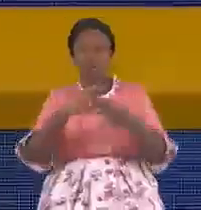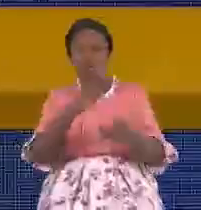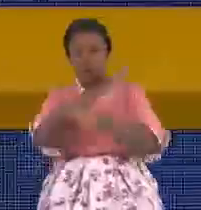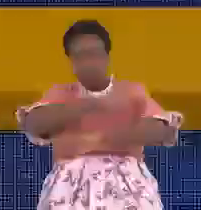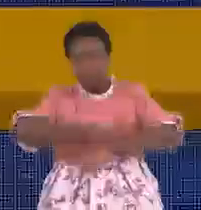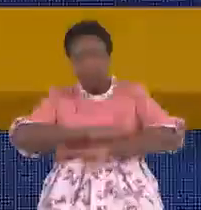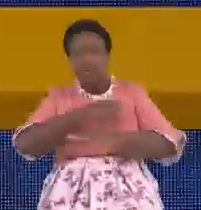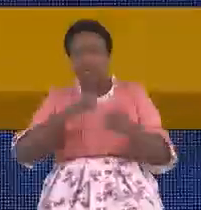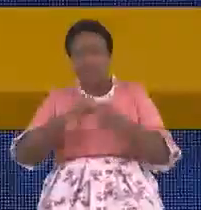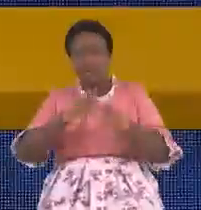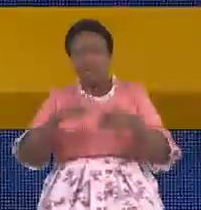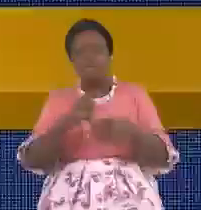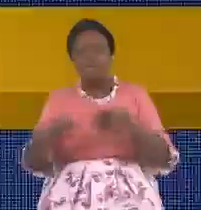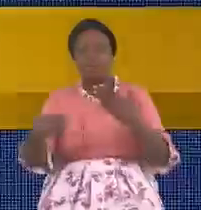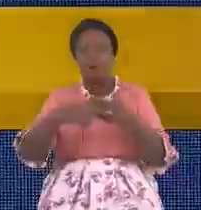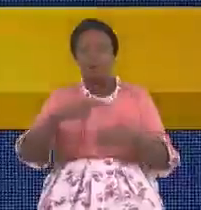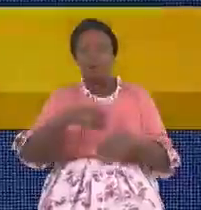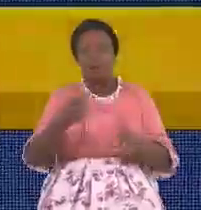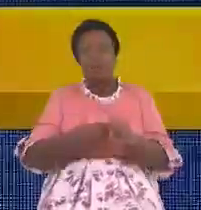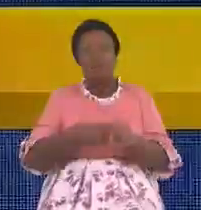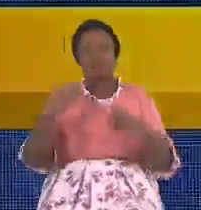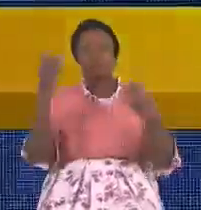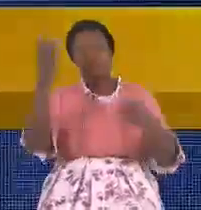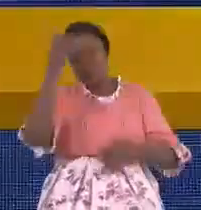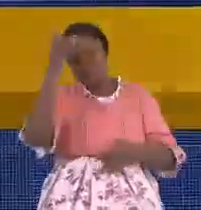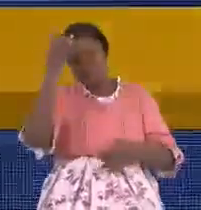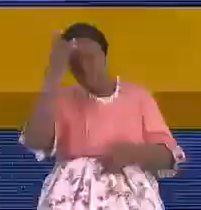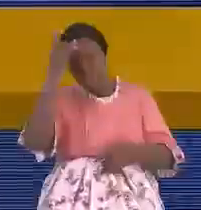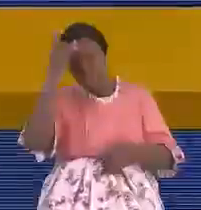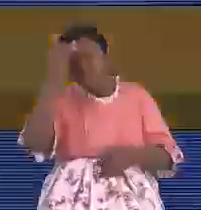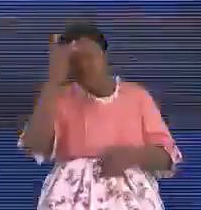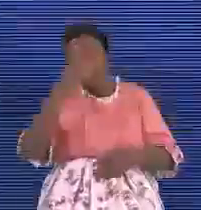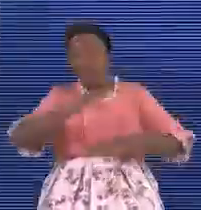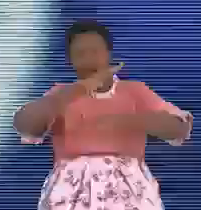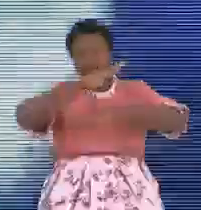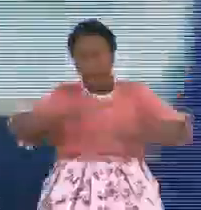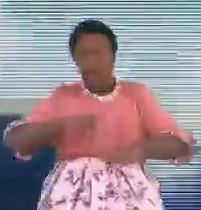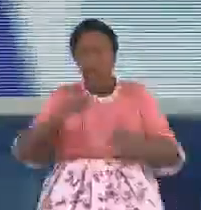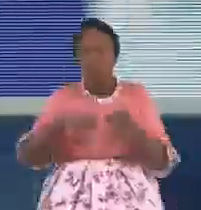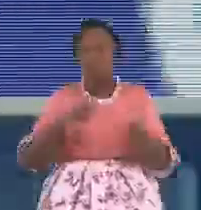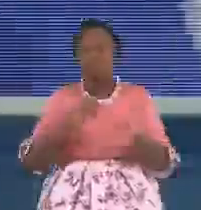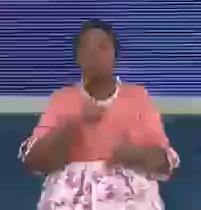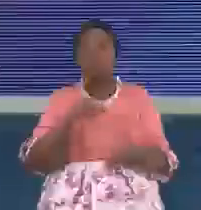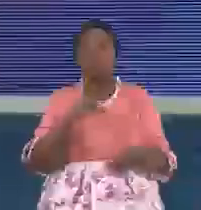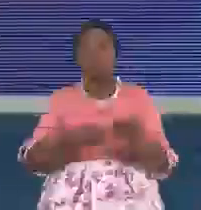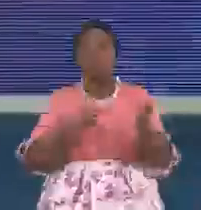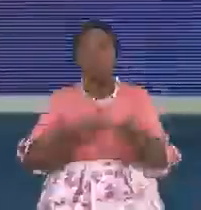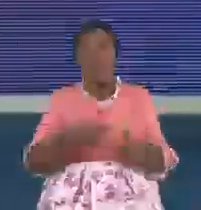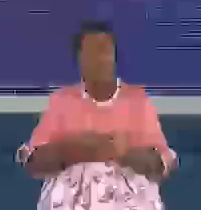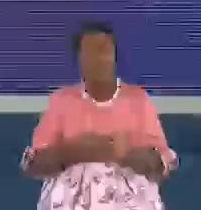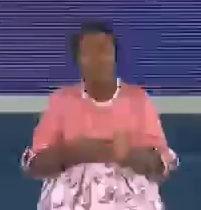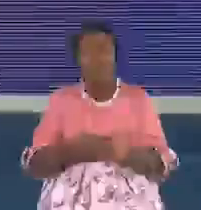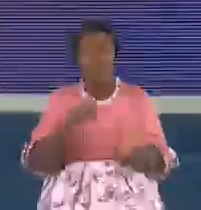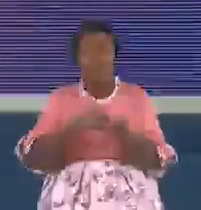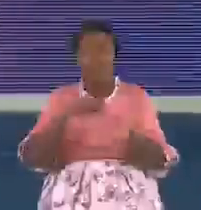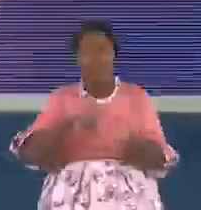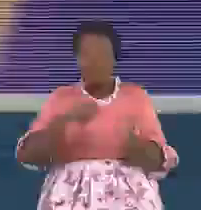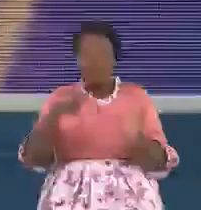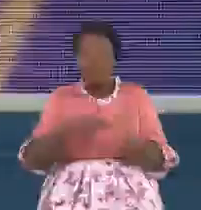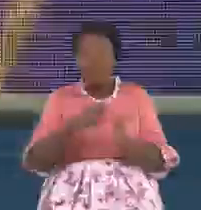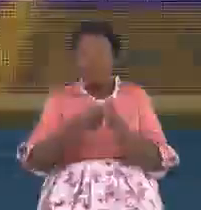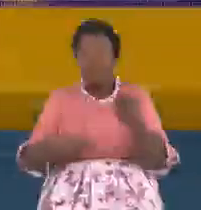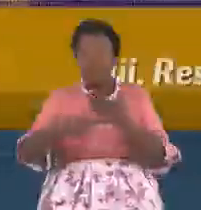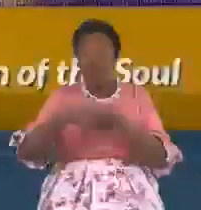recovery from sickness rest what does that mean it means the restoration of your